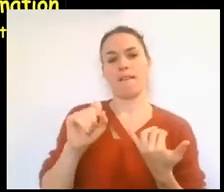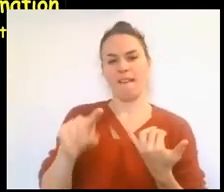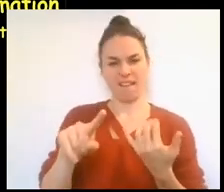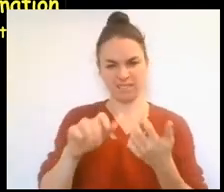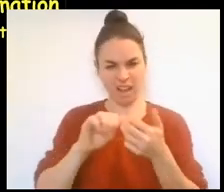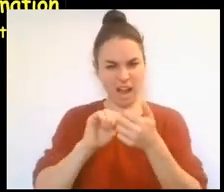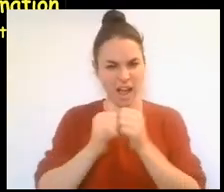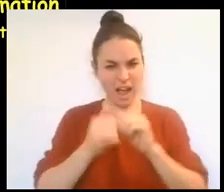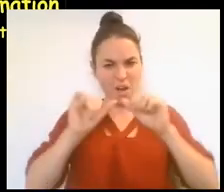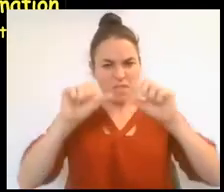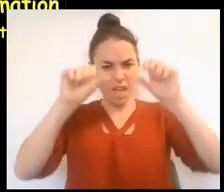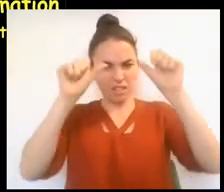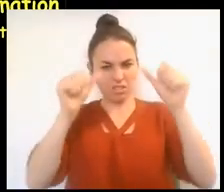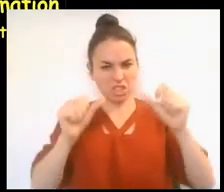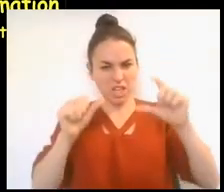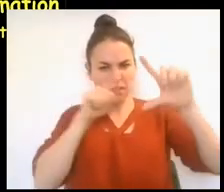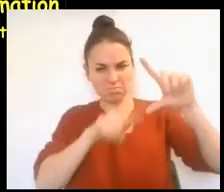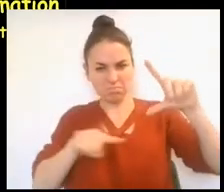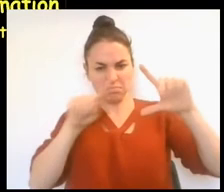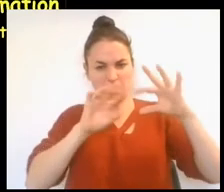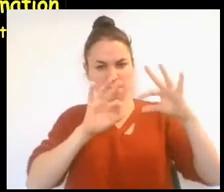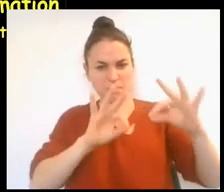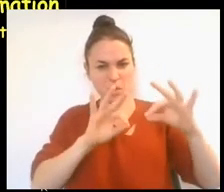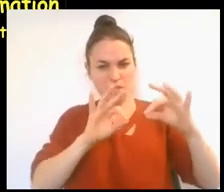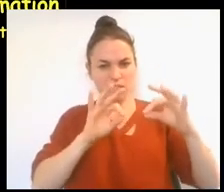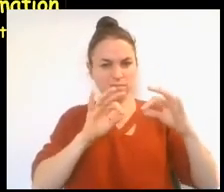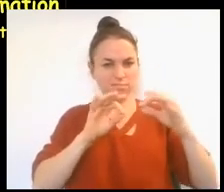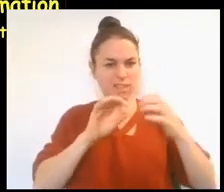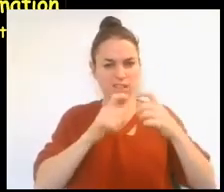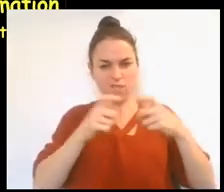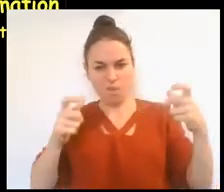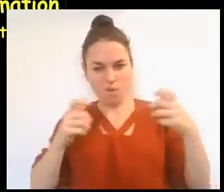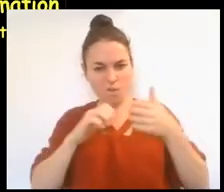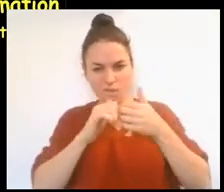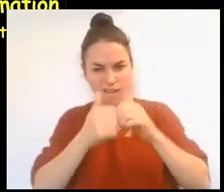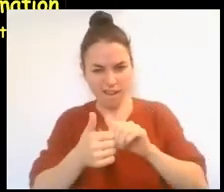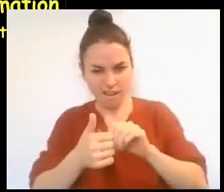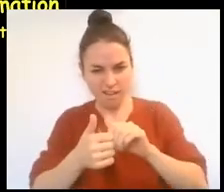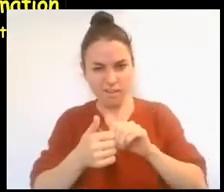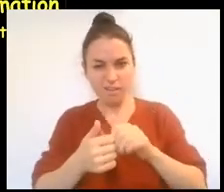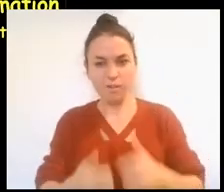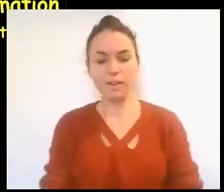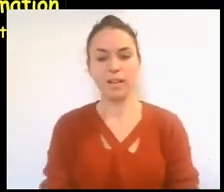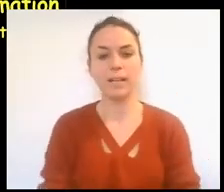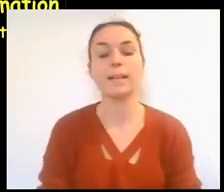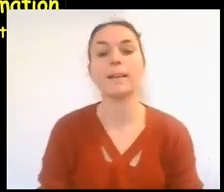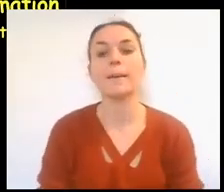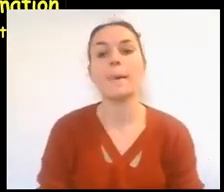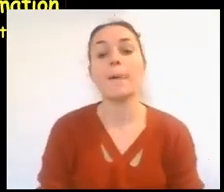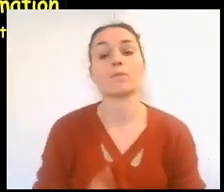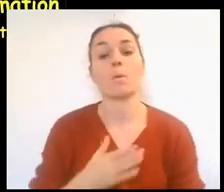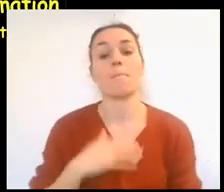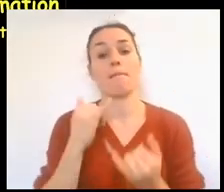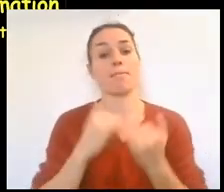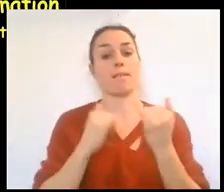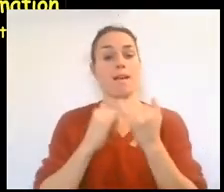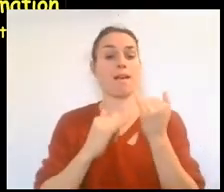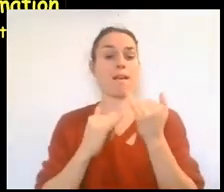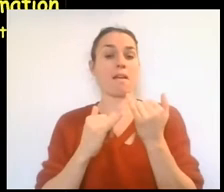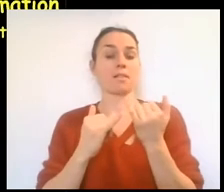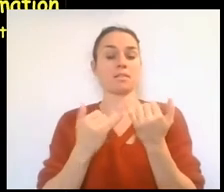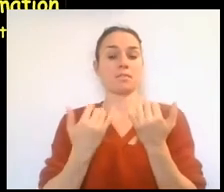and become larger? So I'm going to end this talk by showing you two videos